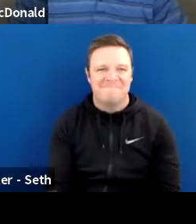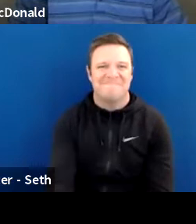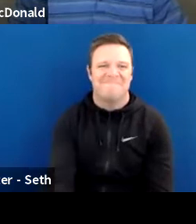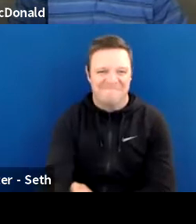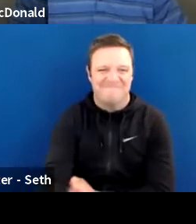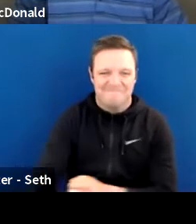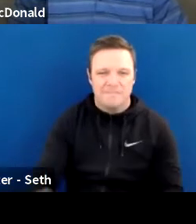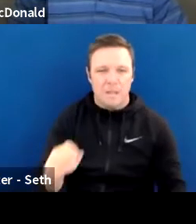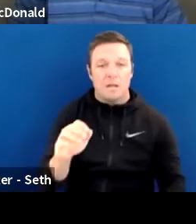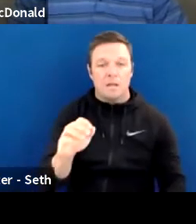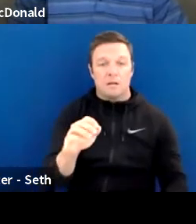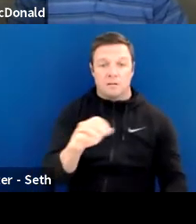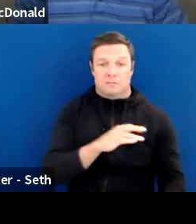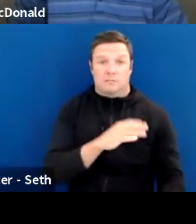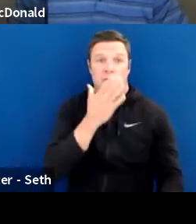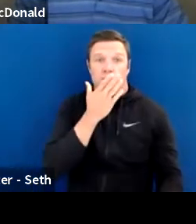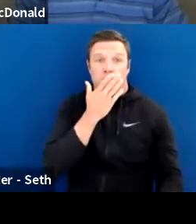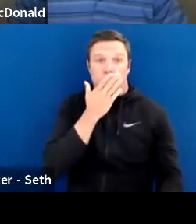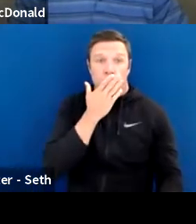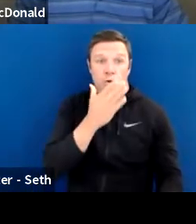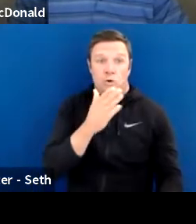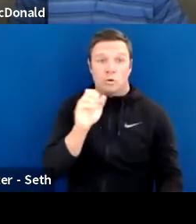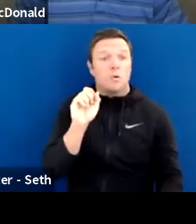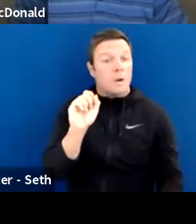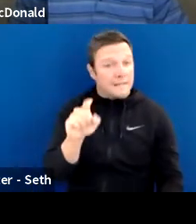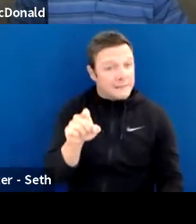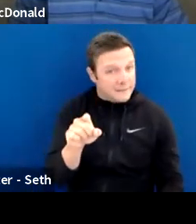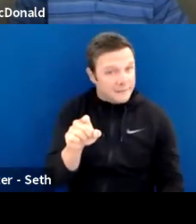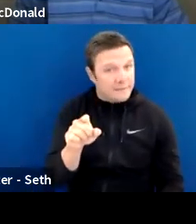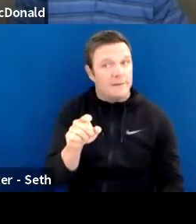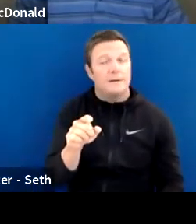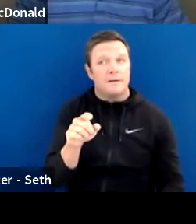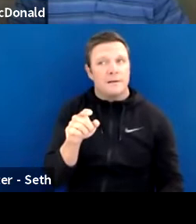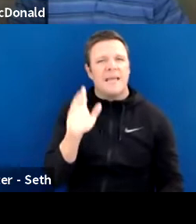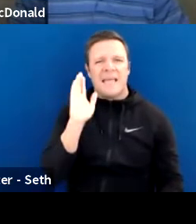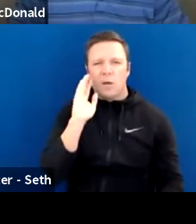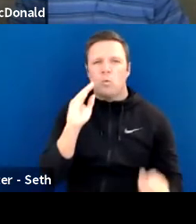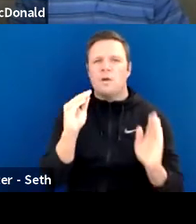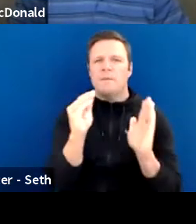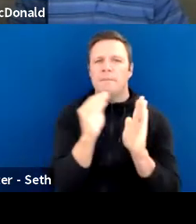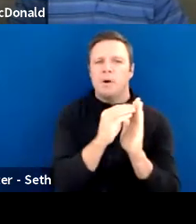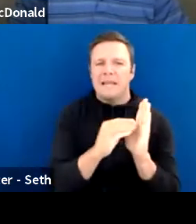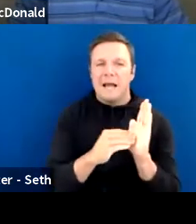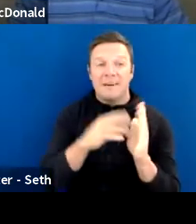good question. They would be noted in the transcript if they spoke.